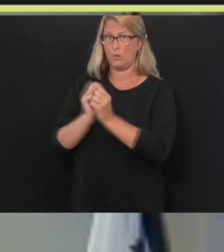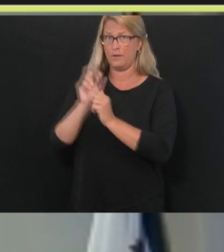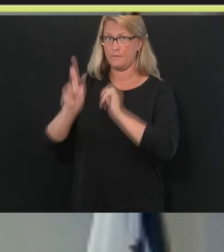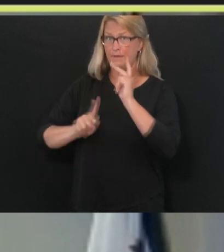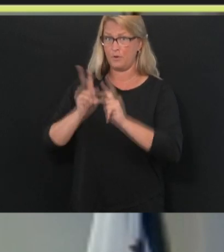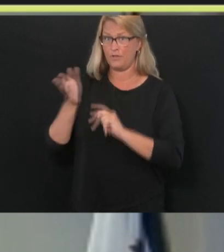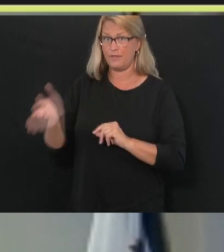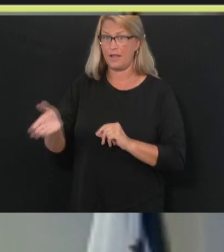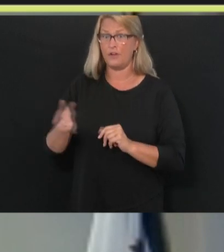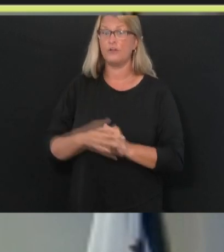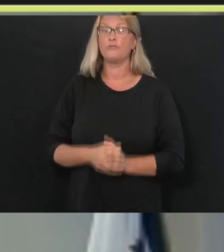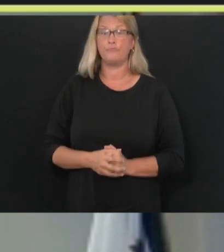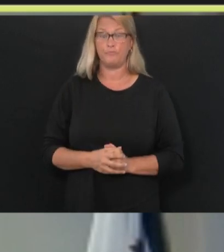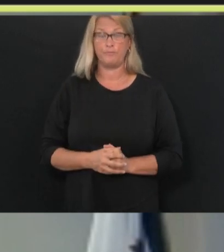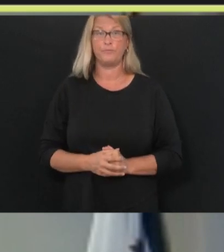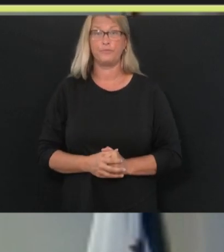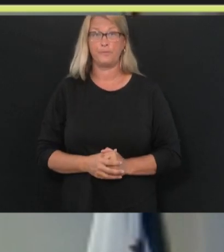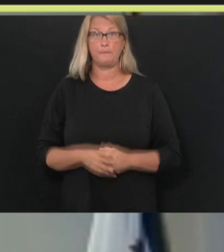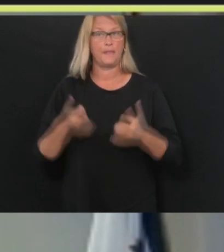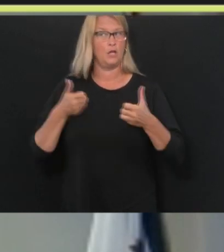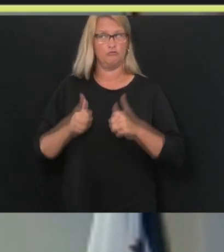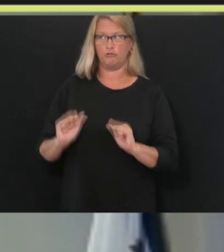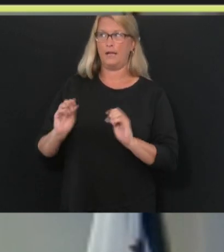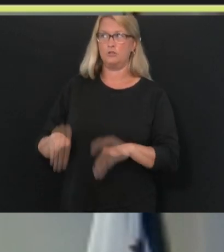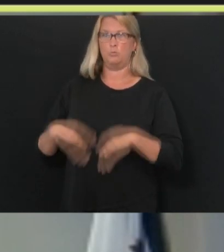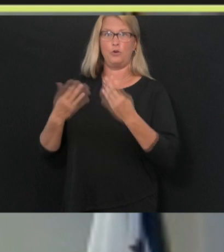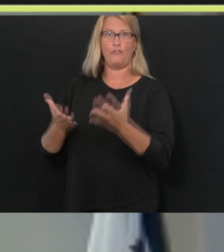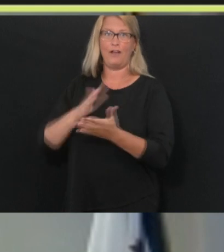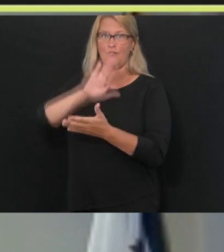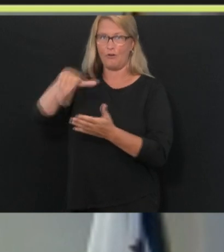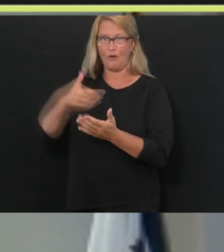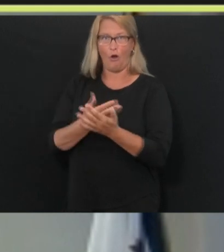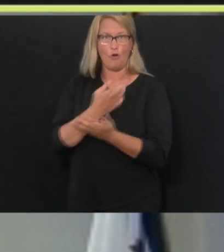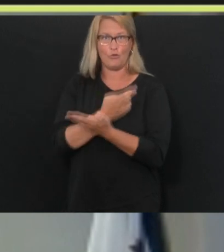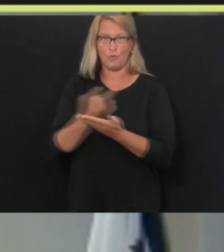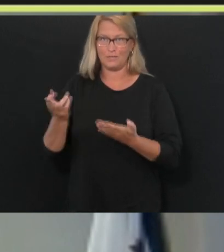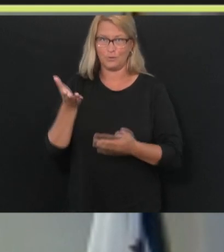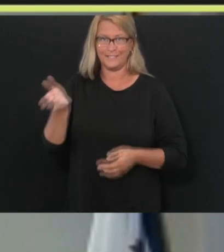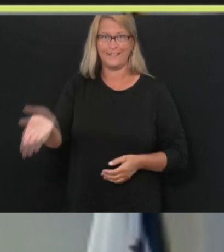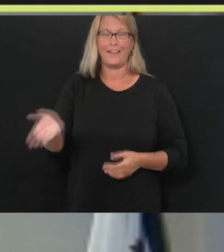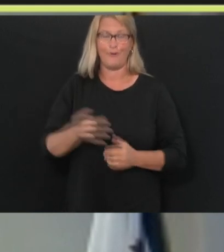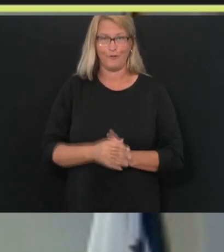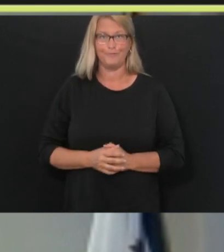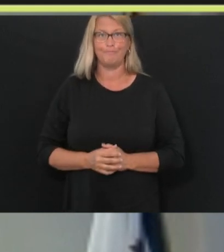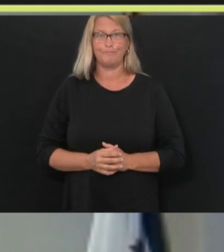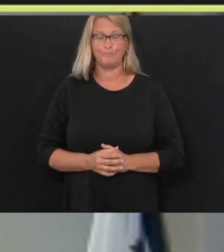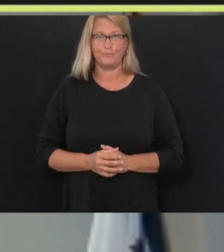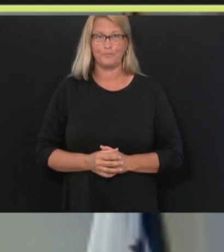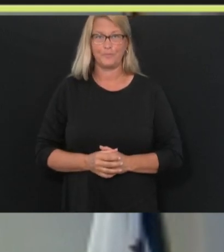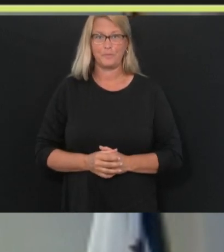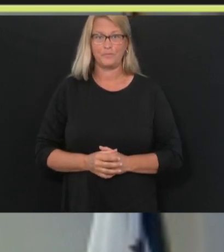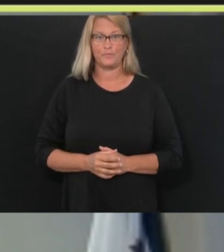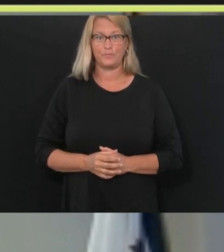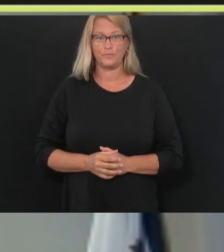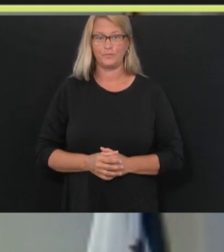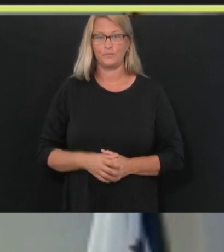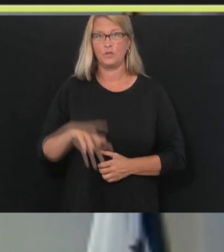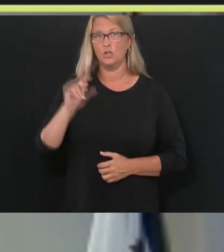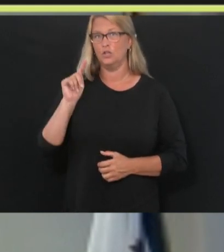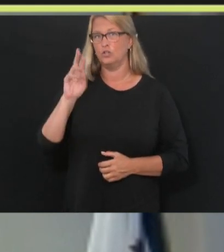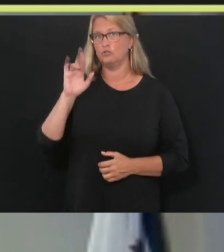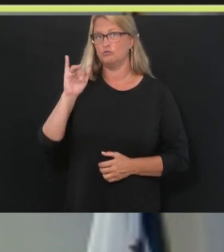Logan County and trying to provide all the resources we can provide. But Trinity Healthcare